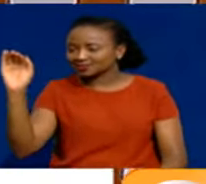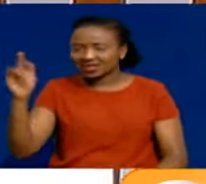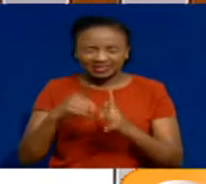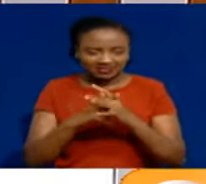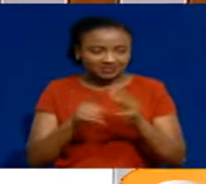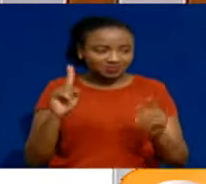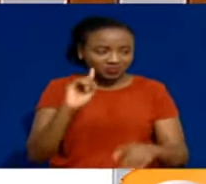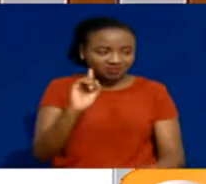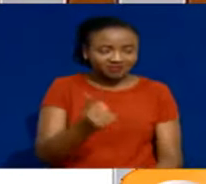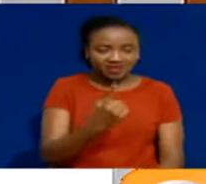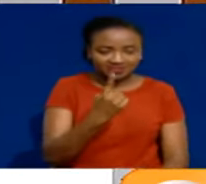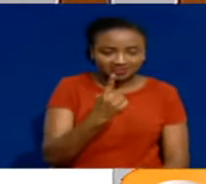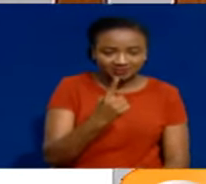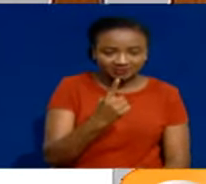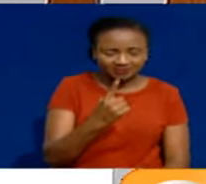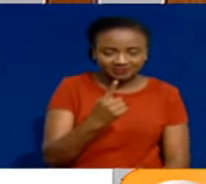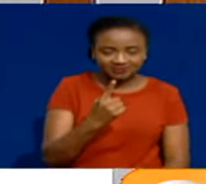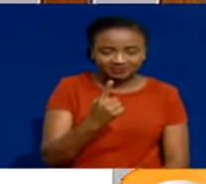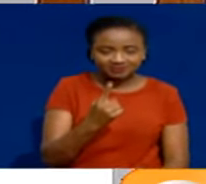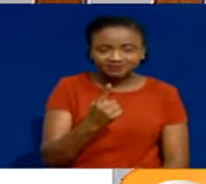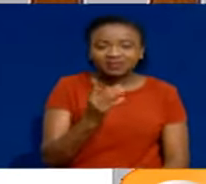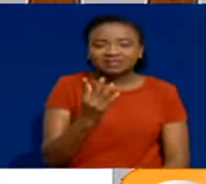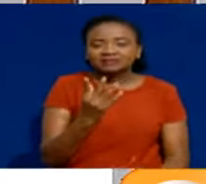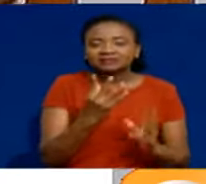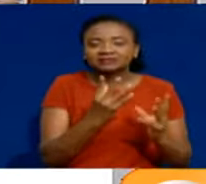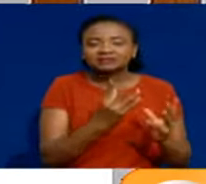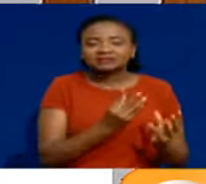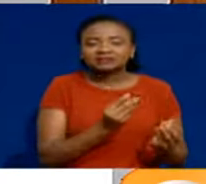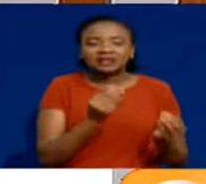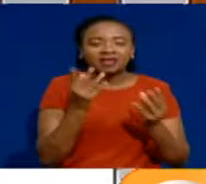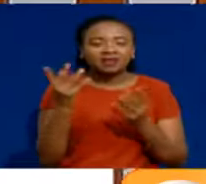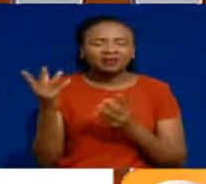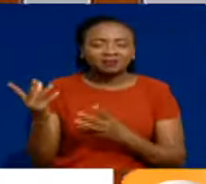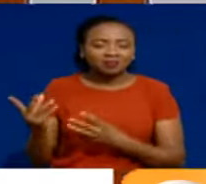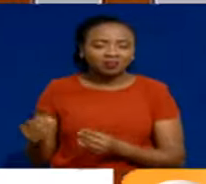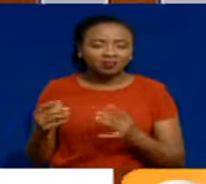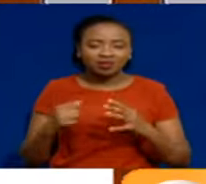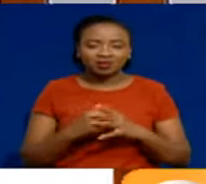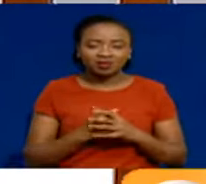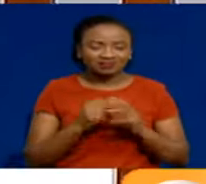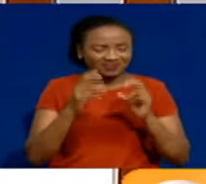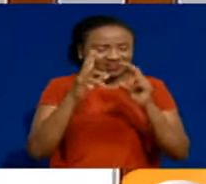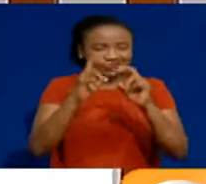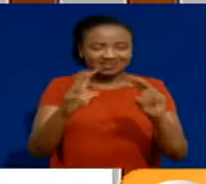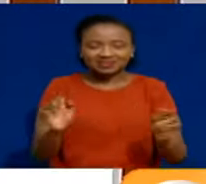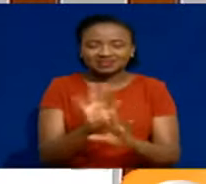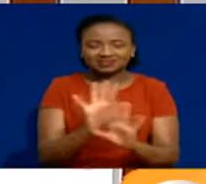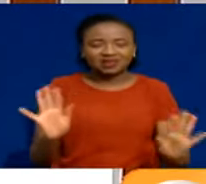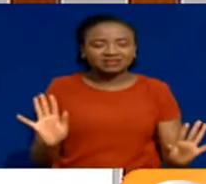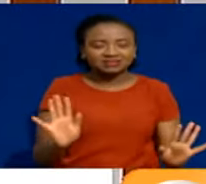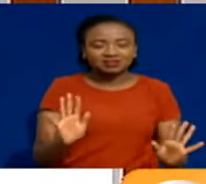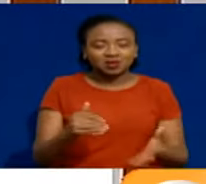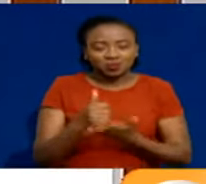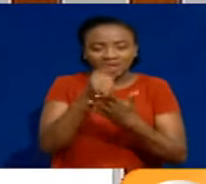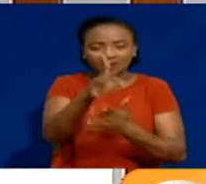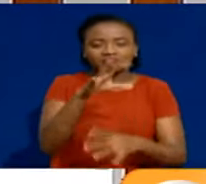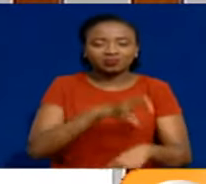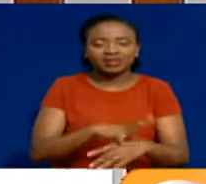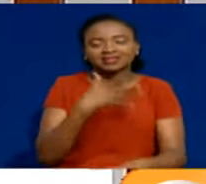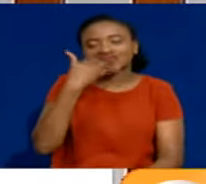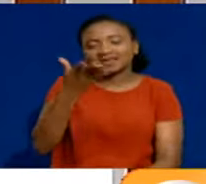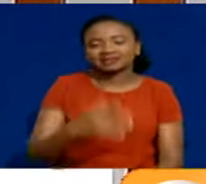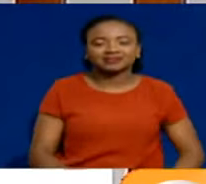Start with the first one. That is a very simple, you know, a simple research which does not require you to go to any